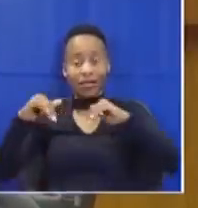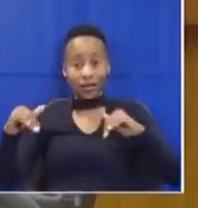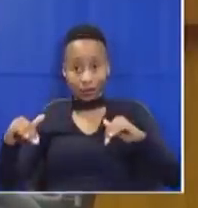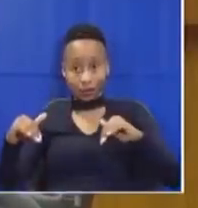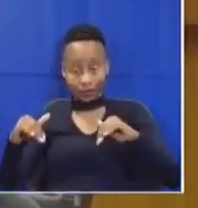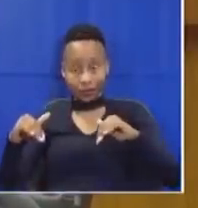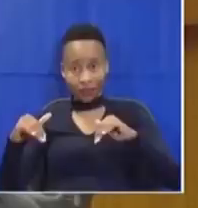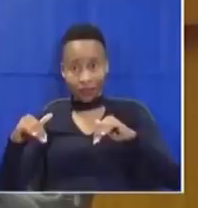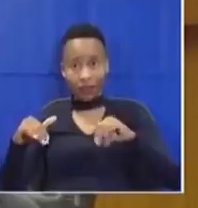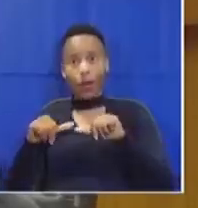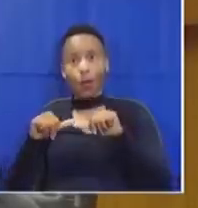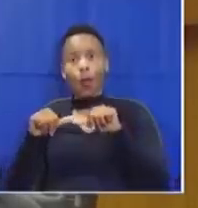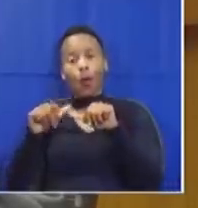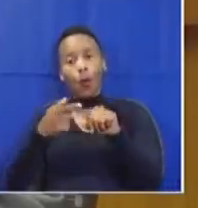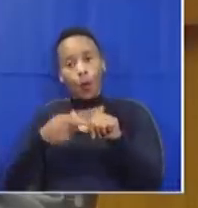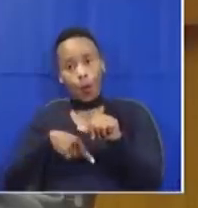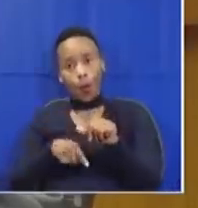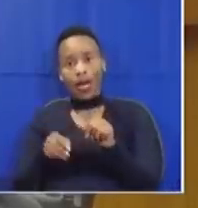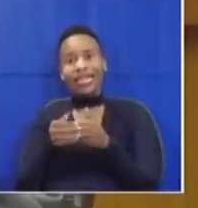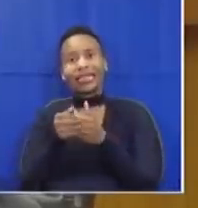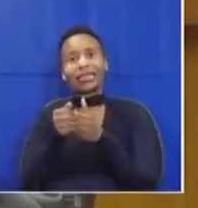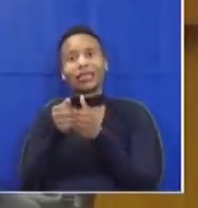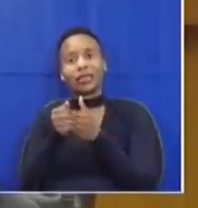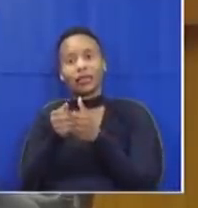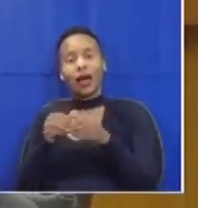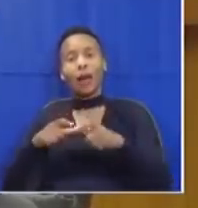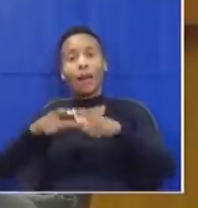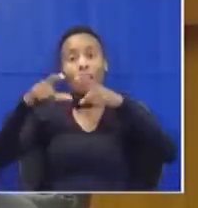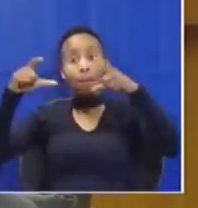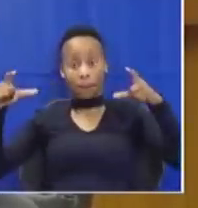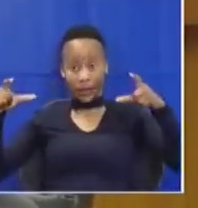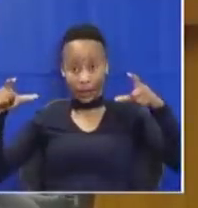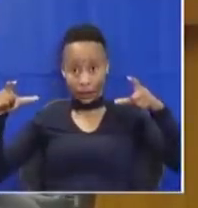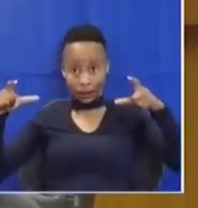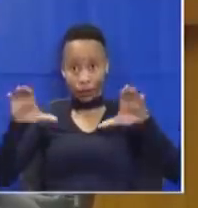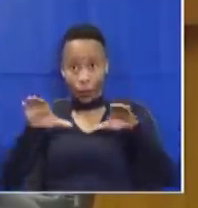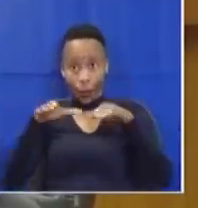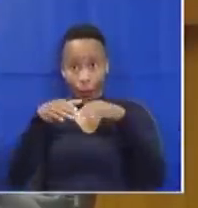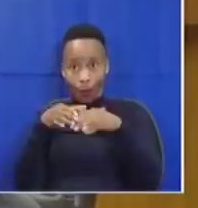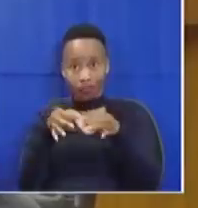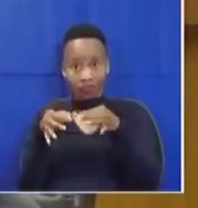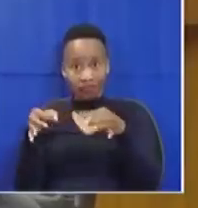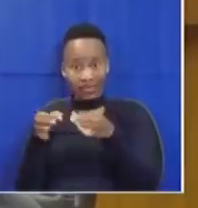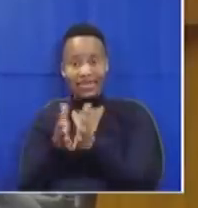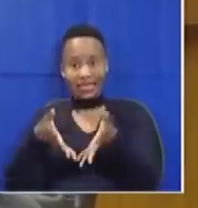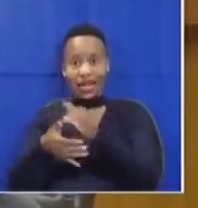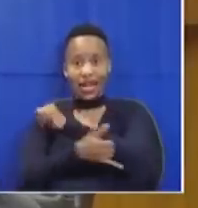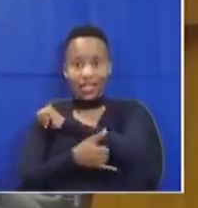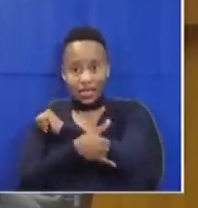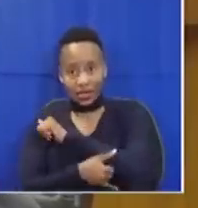continuously as the leadership of the mass movement in the country, we had the duty